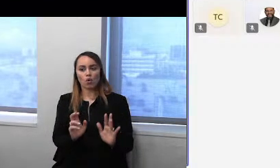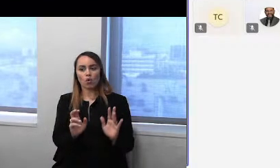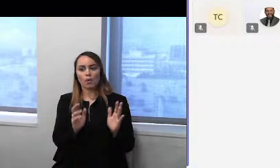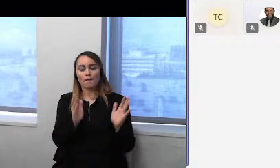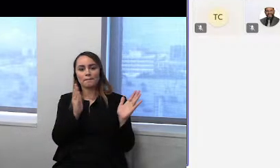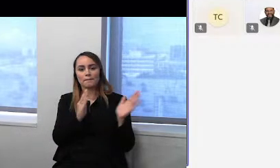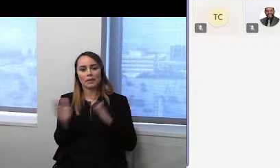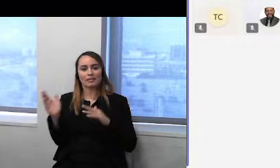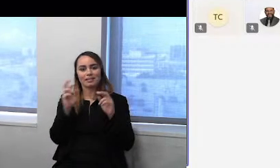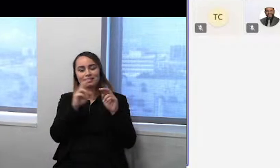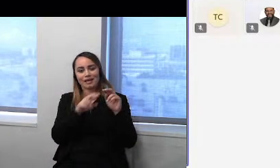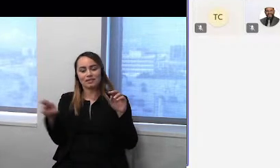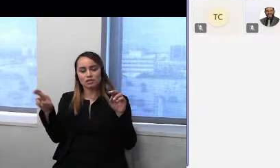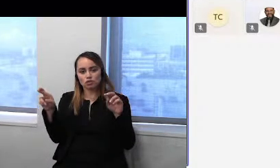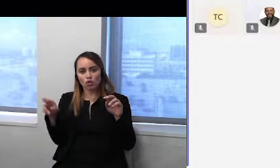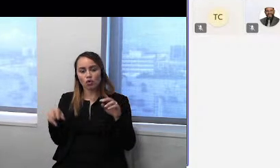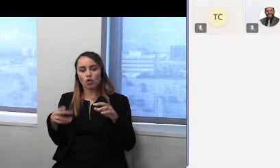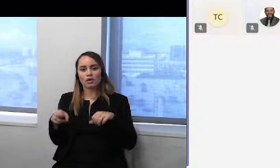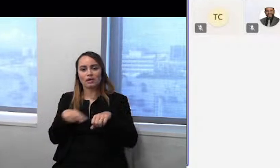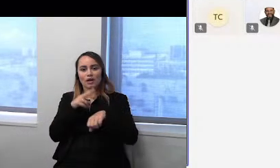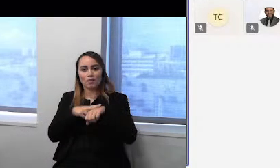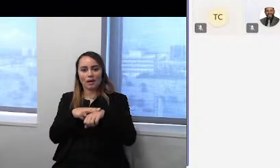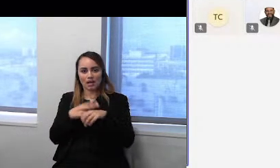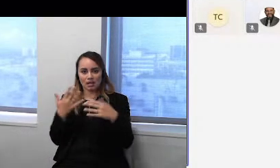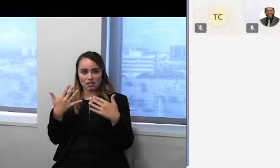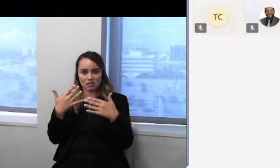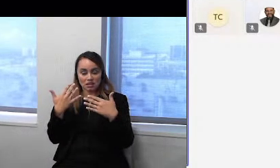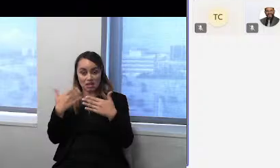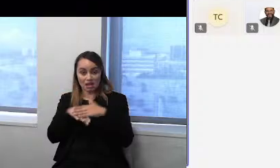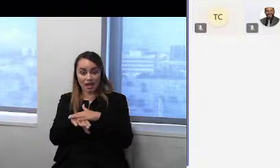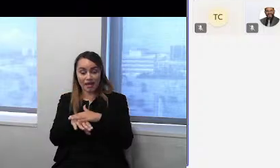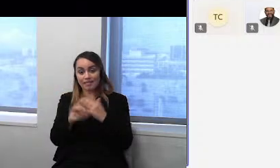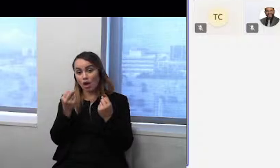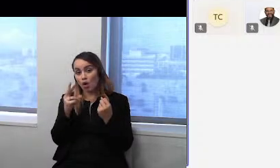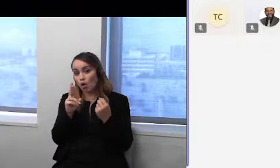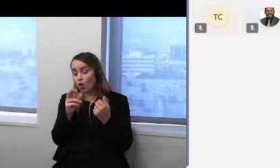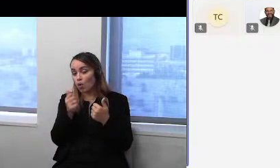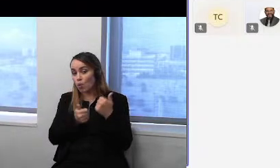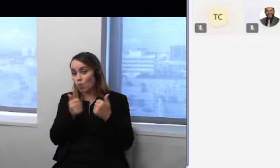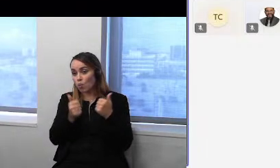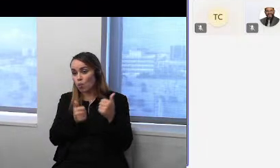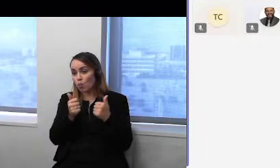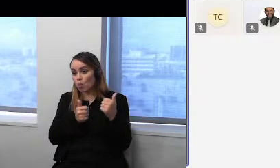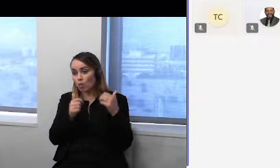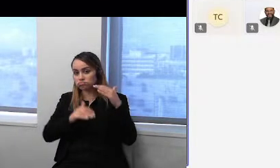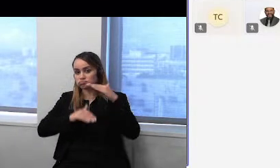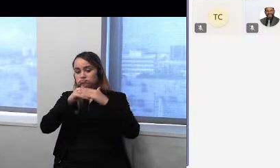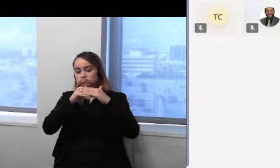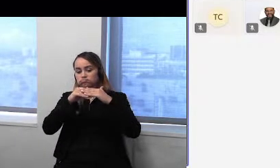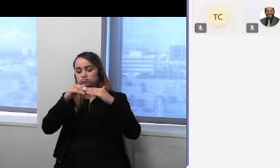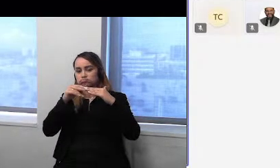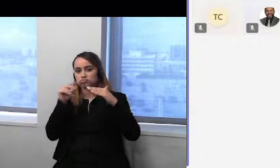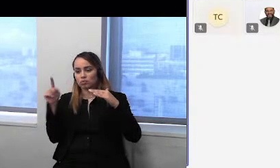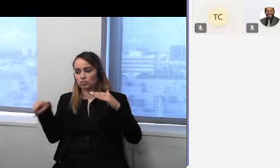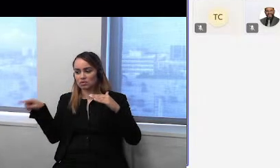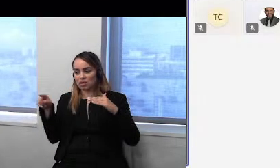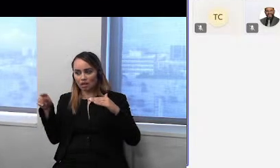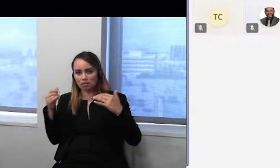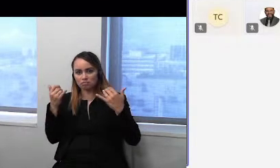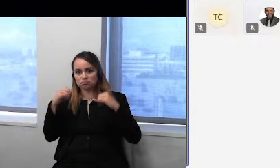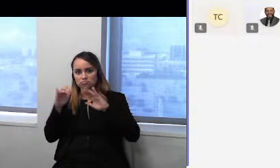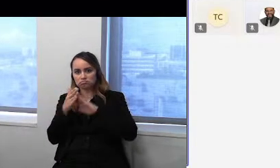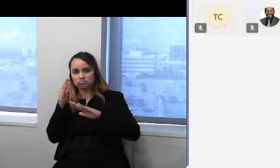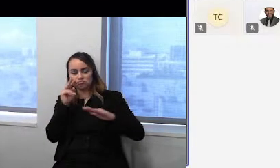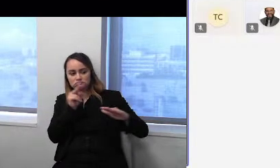plan, then what is the analytical framework by which you are carrying out all of the weighing that we